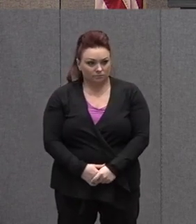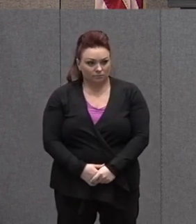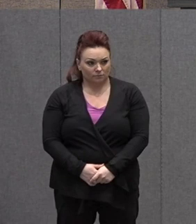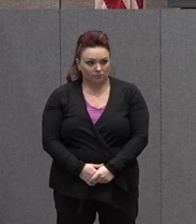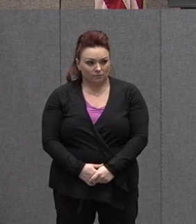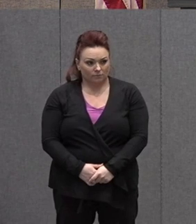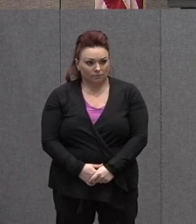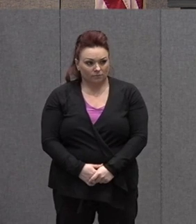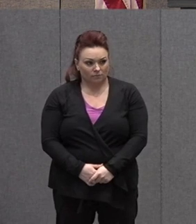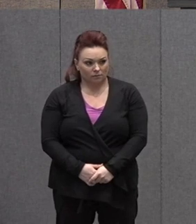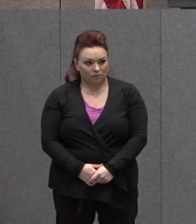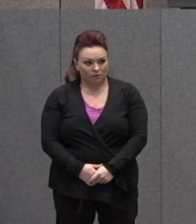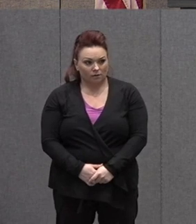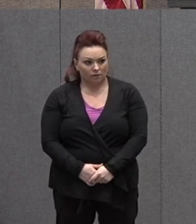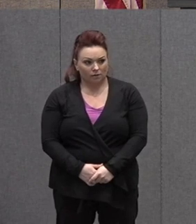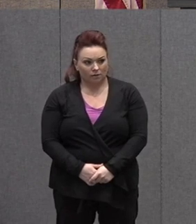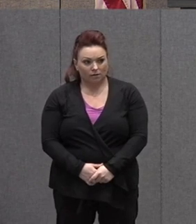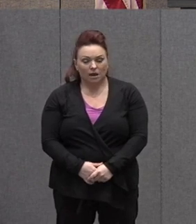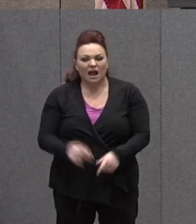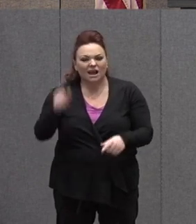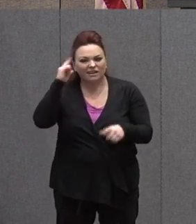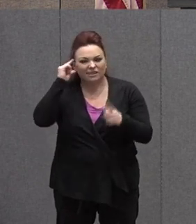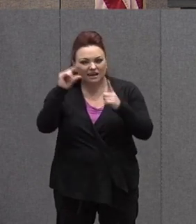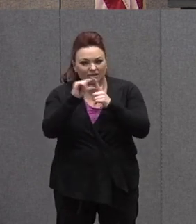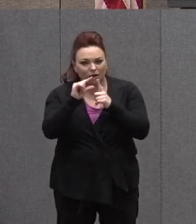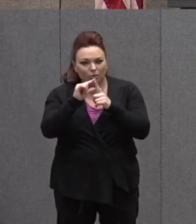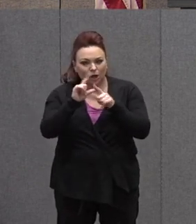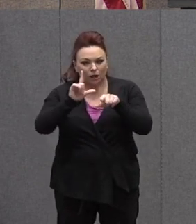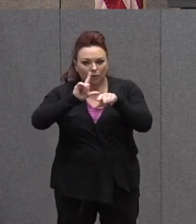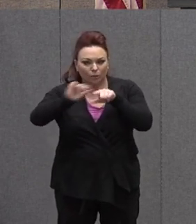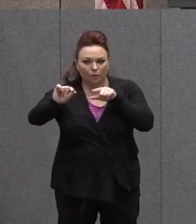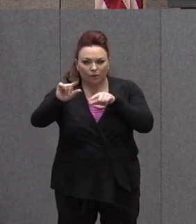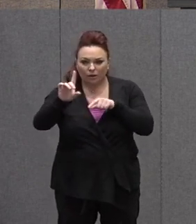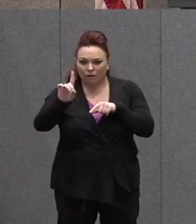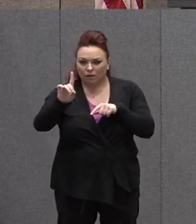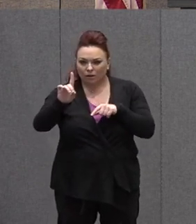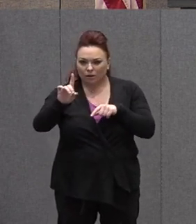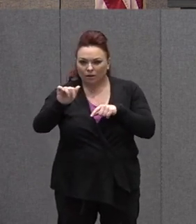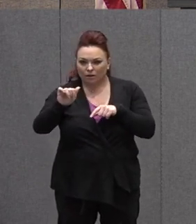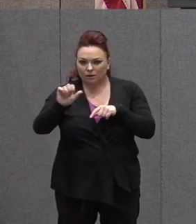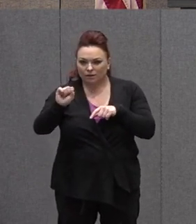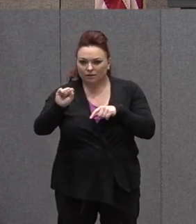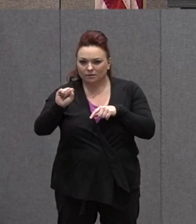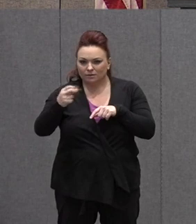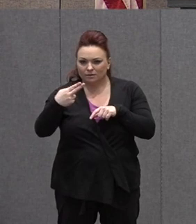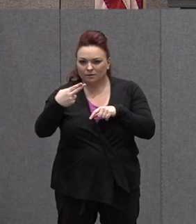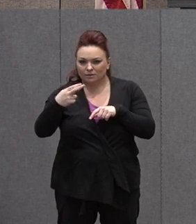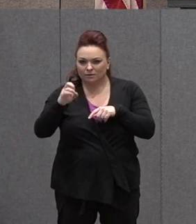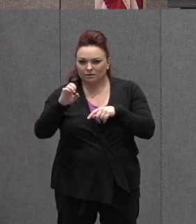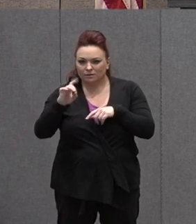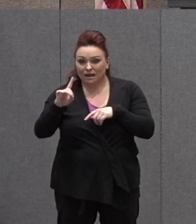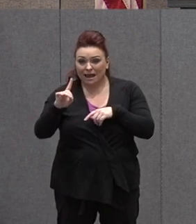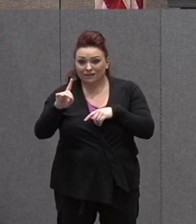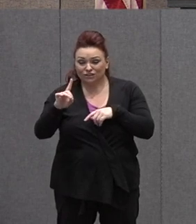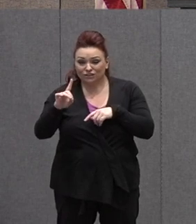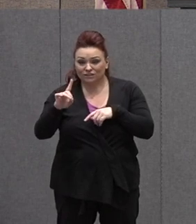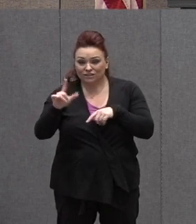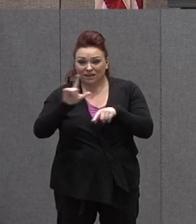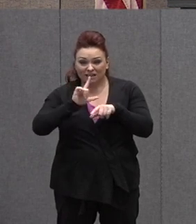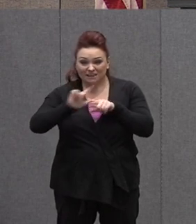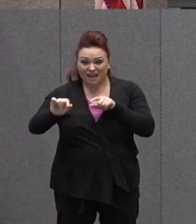And I think it said that he dashed out of his home. Yes. So I wonder if this word is the